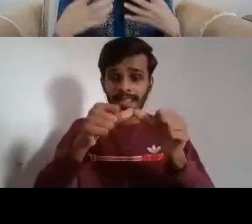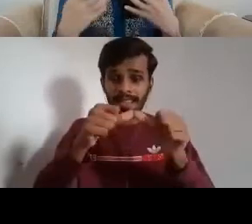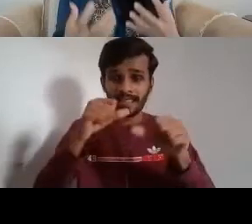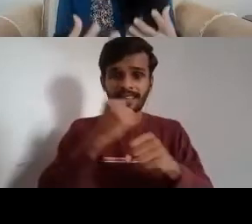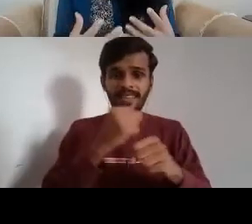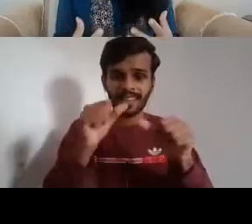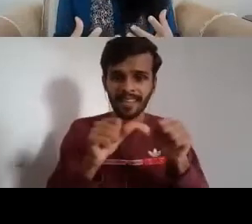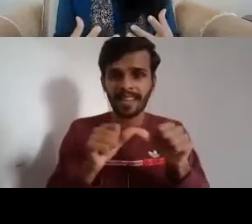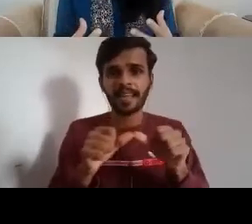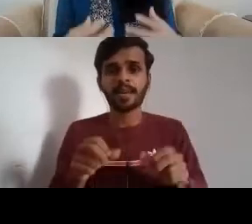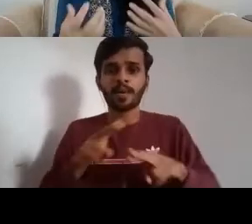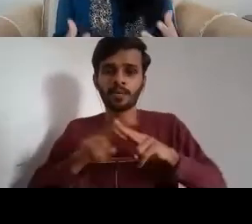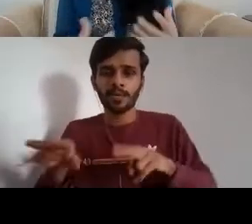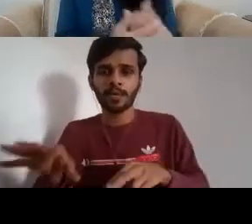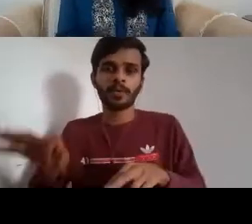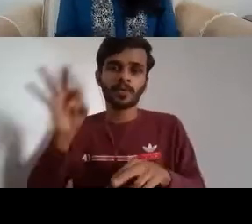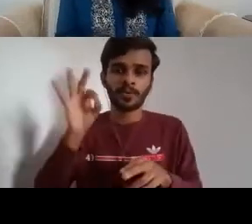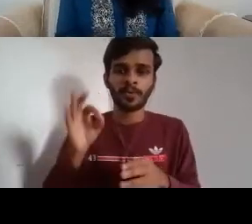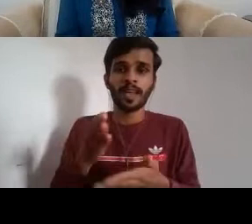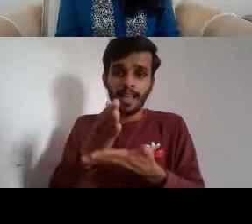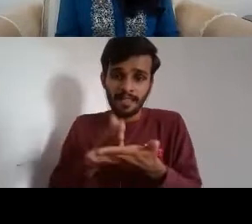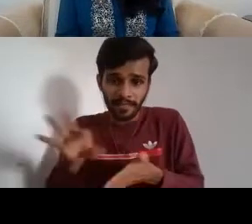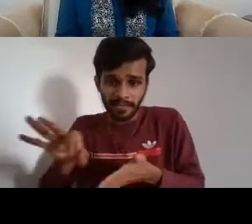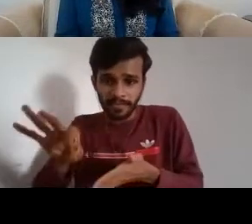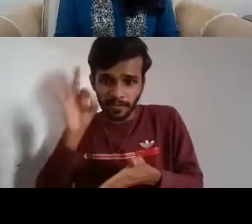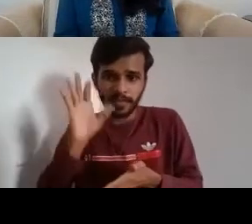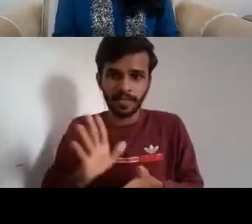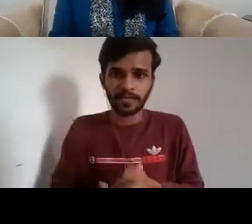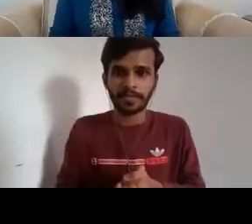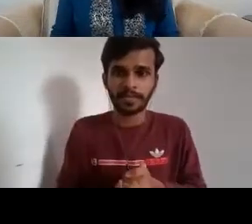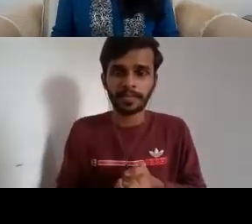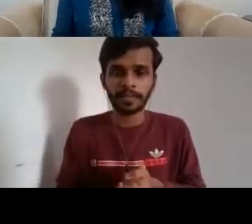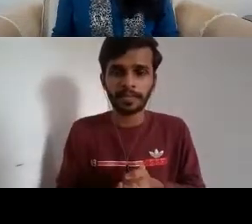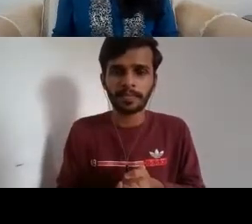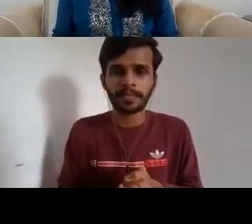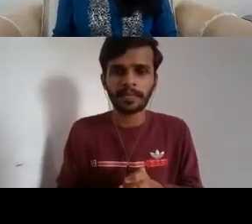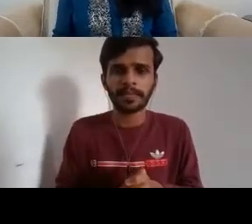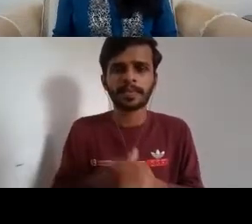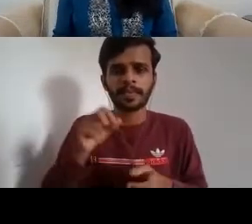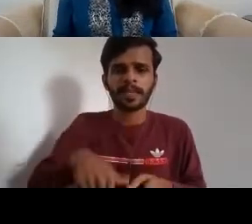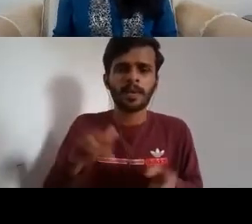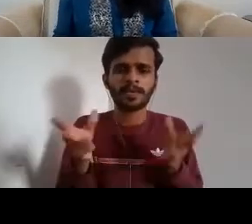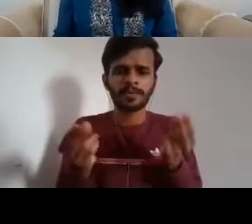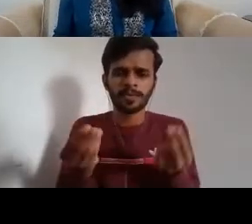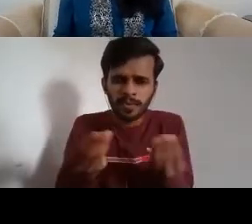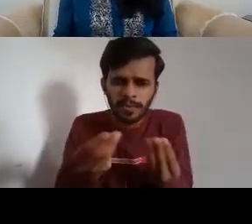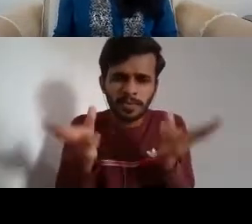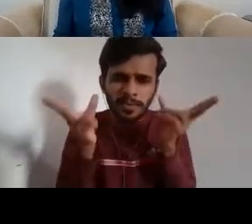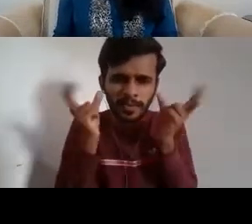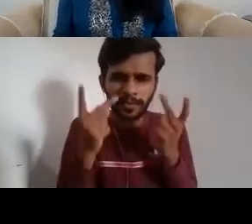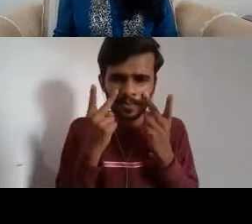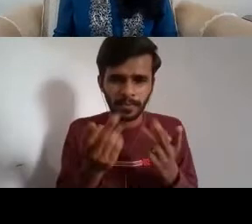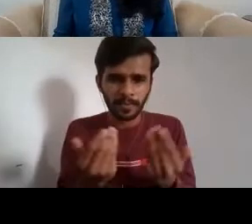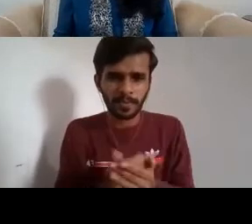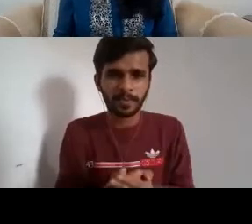compositions adopted to harpsichord. Now let's listen to a short clip of